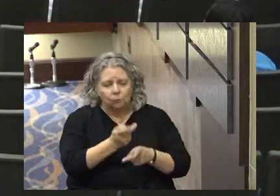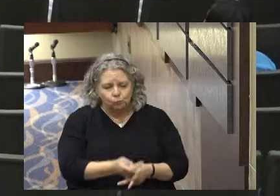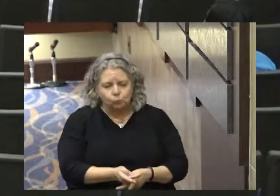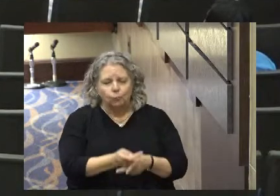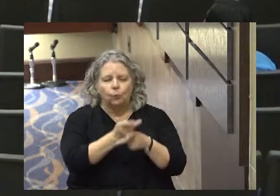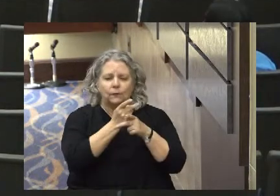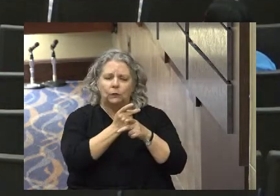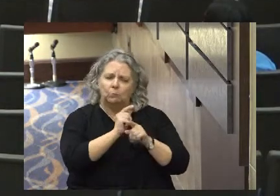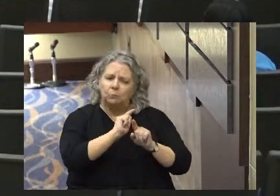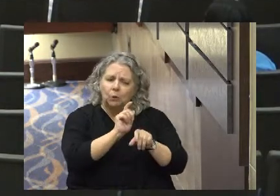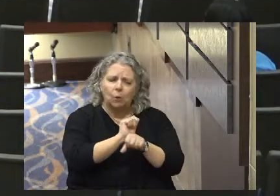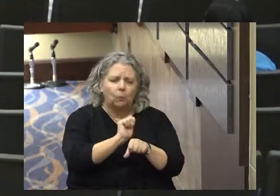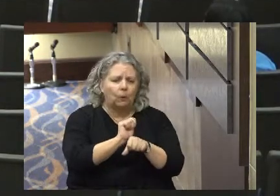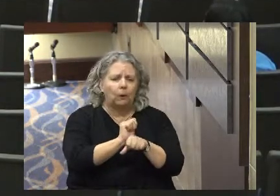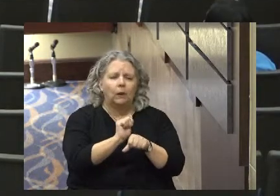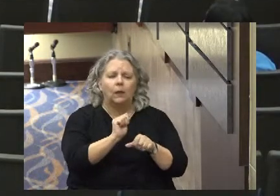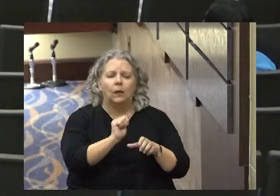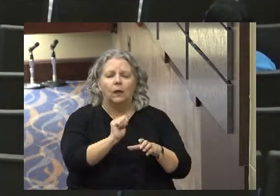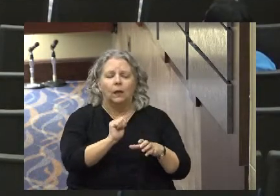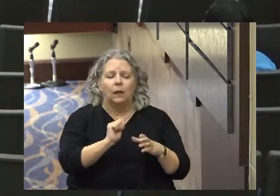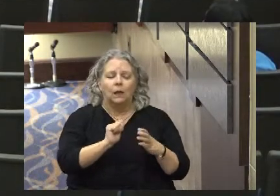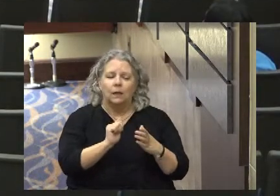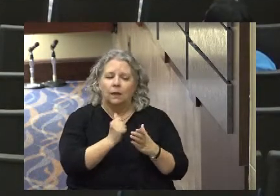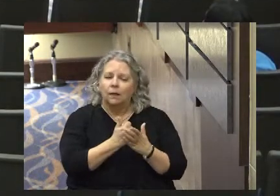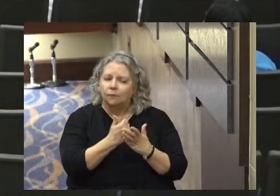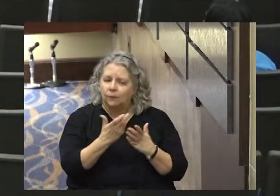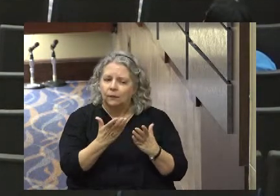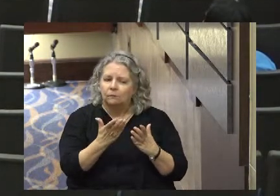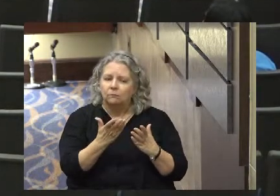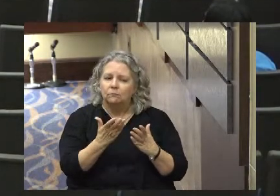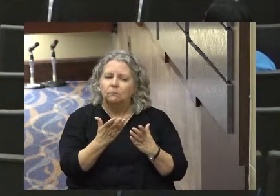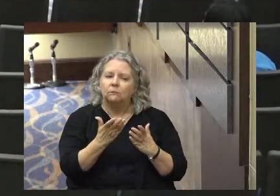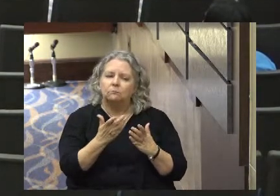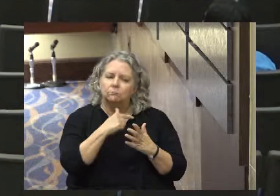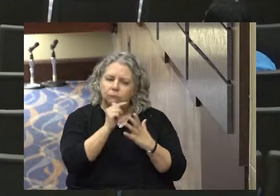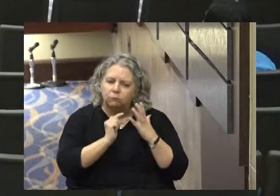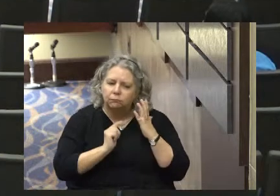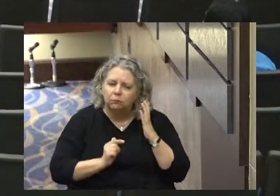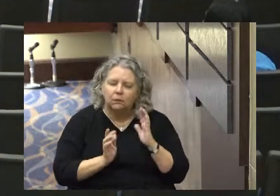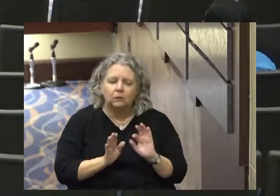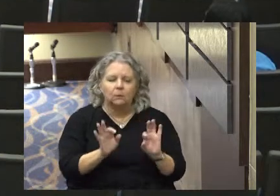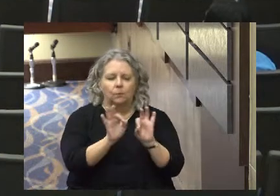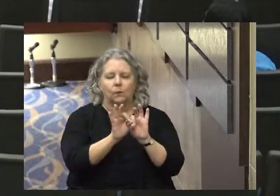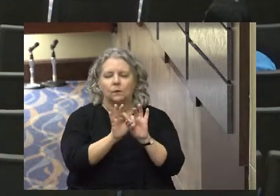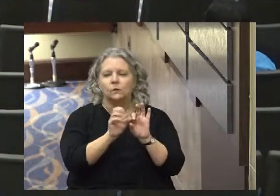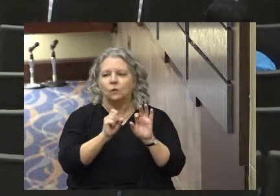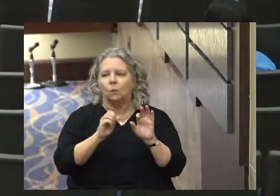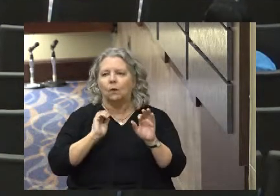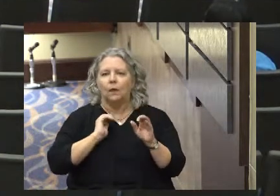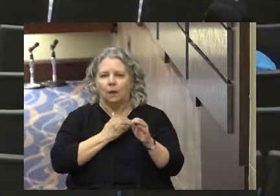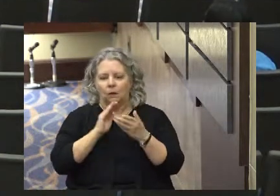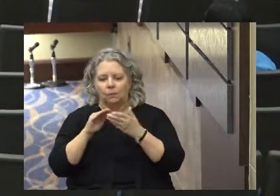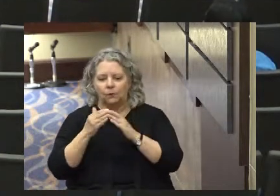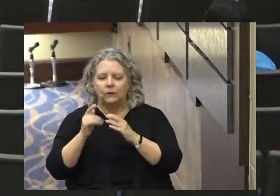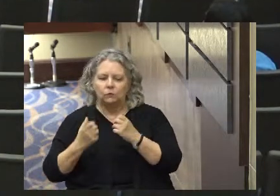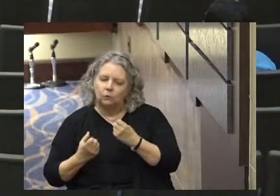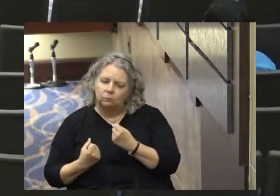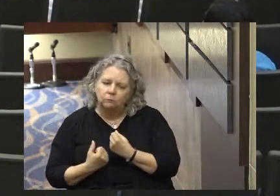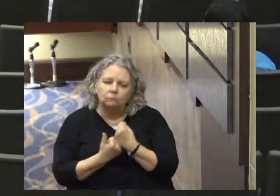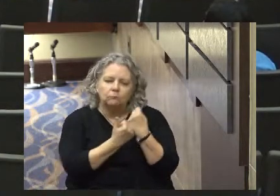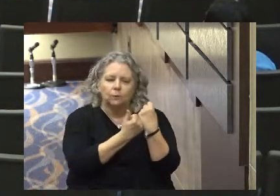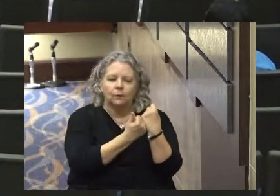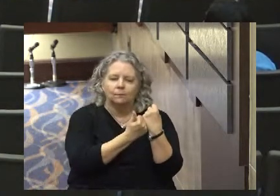is important. So let's just stand together as a community and continue to walk this path with the Trentwood residents. Bless